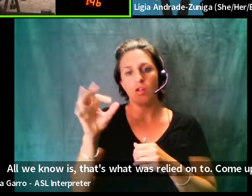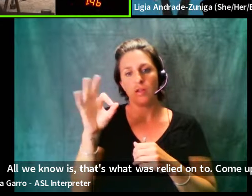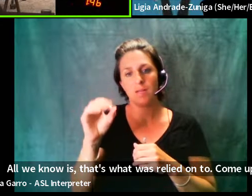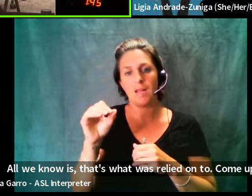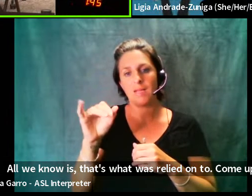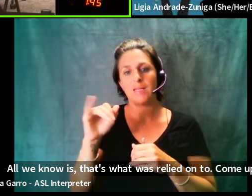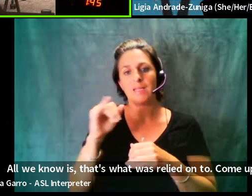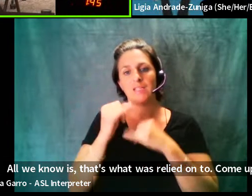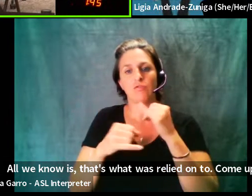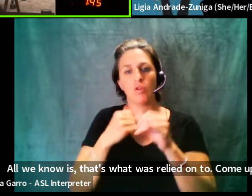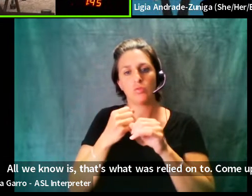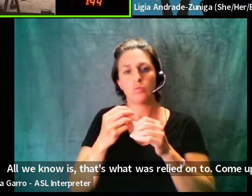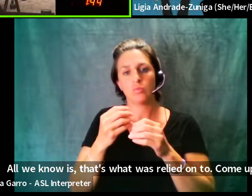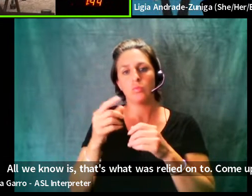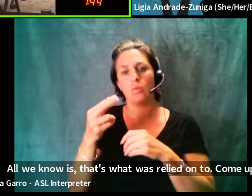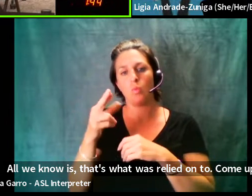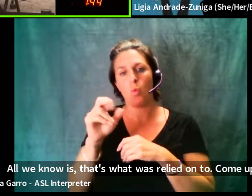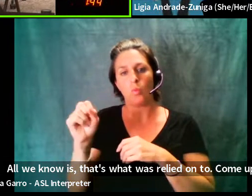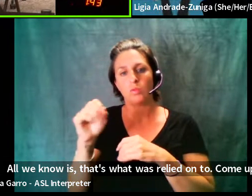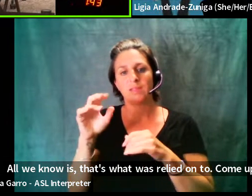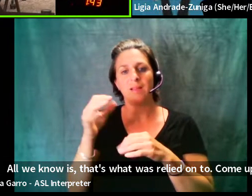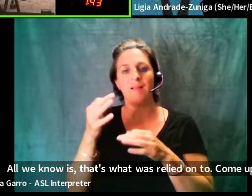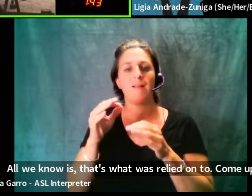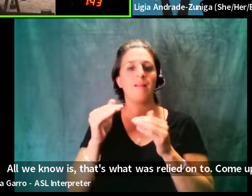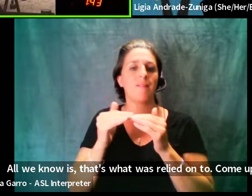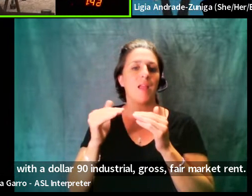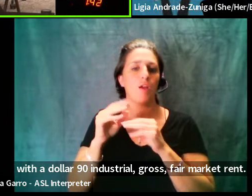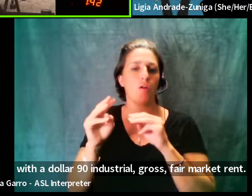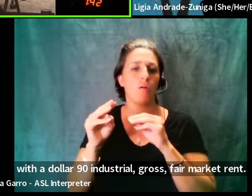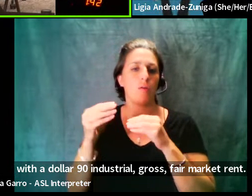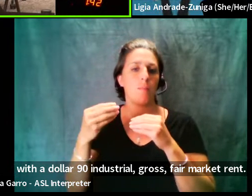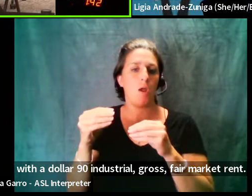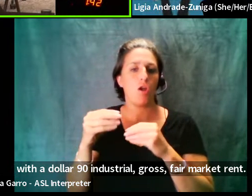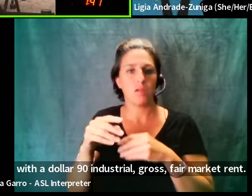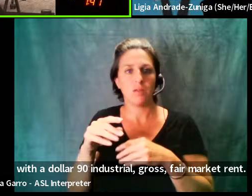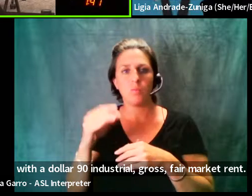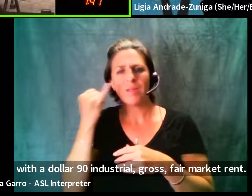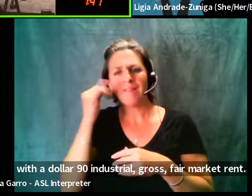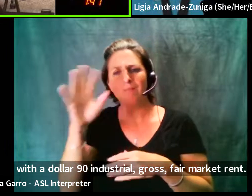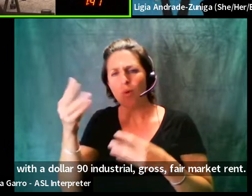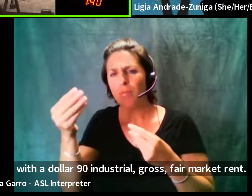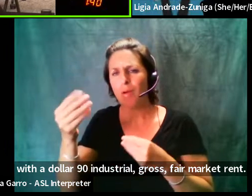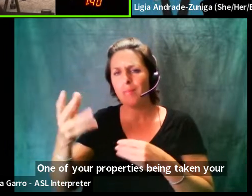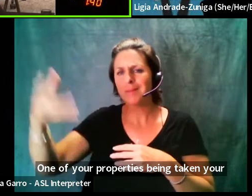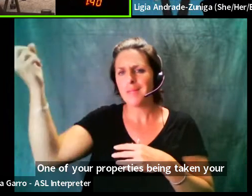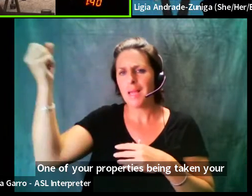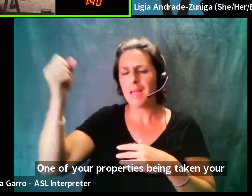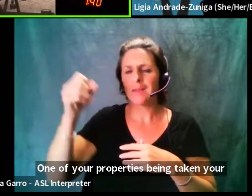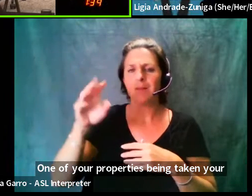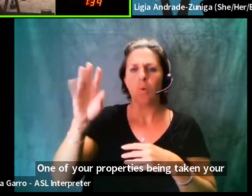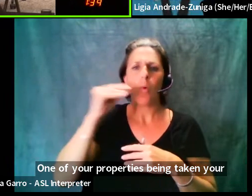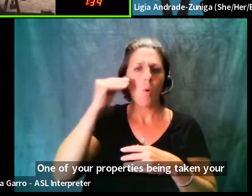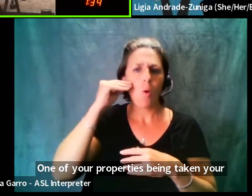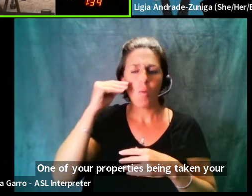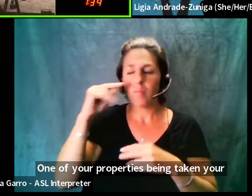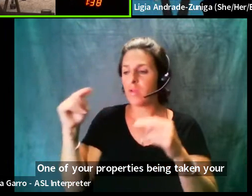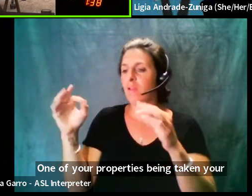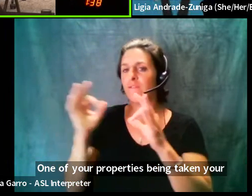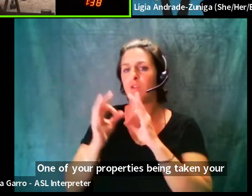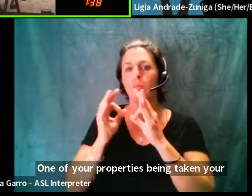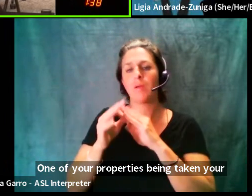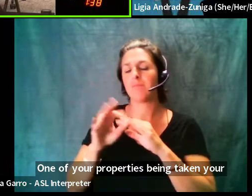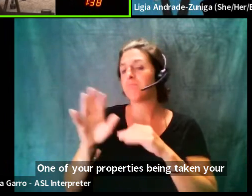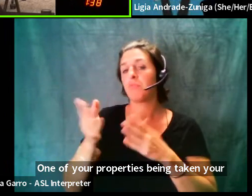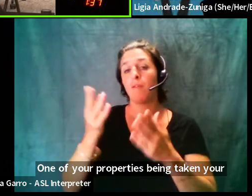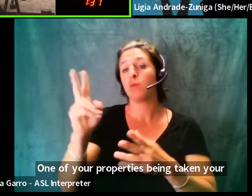market rent opinion. What if your property is being taken? Your home, you're in the middle of where the freeway is going, and you get an offer of $2